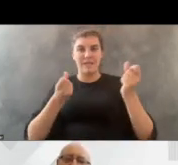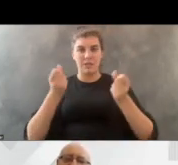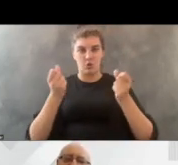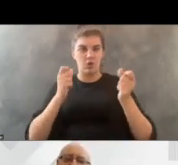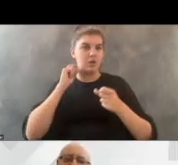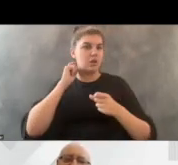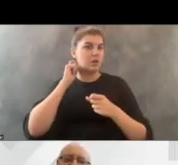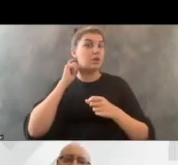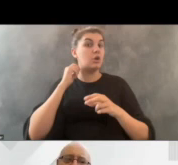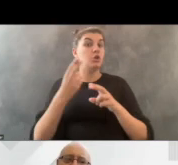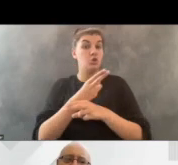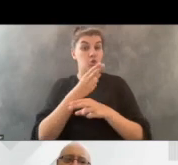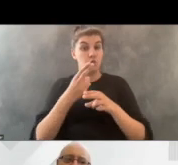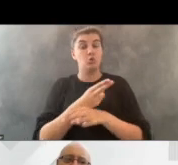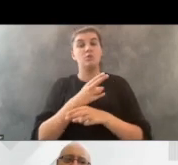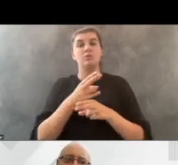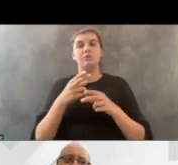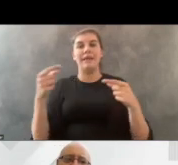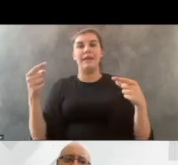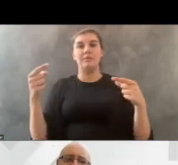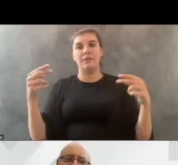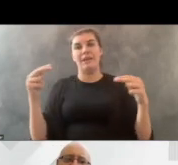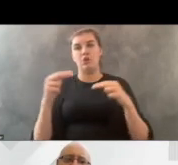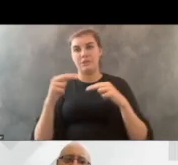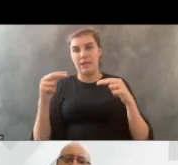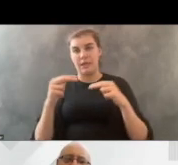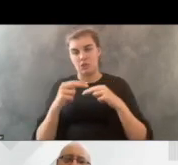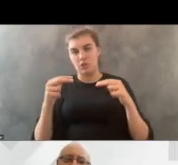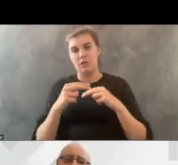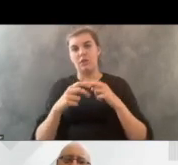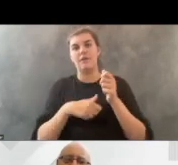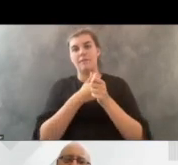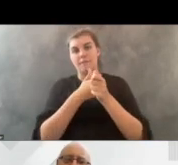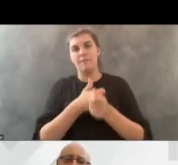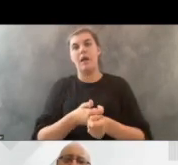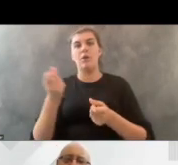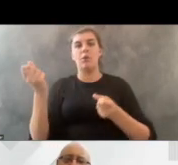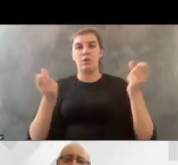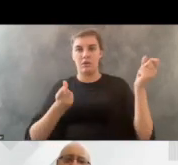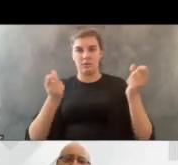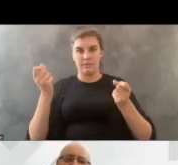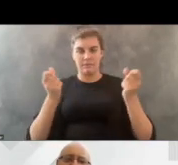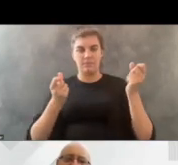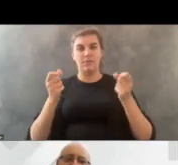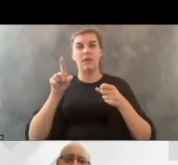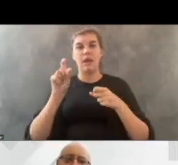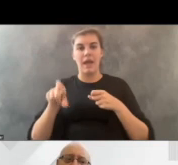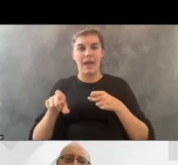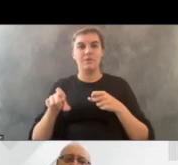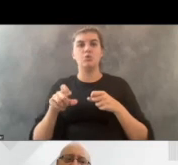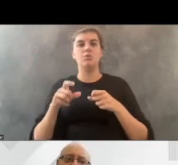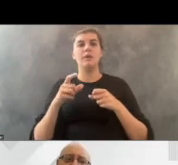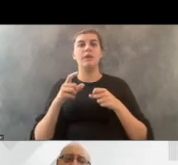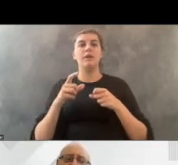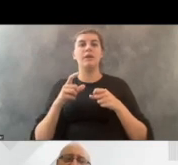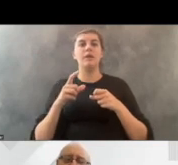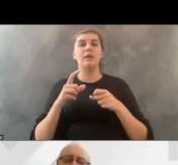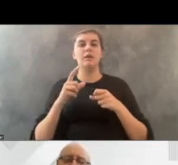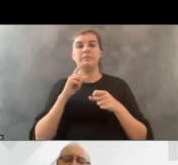Locator tone and audible beaconing. Where audible beaconing is used, what's that? What audible beaconing